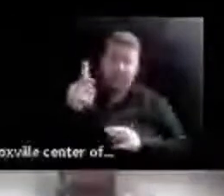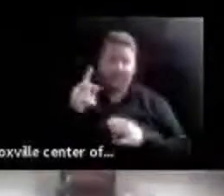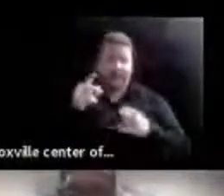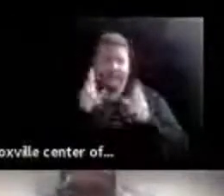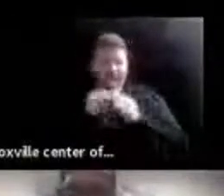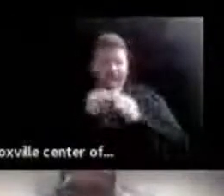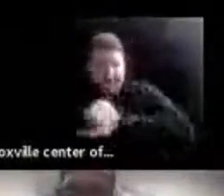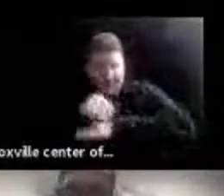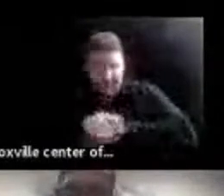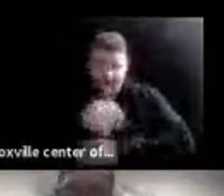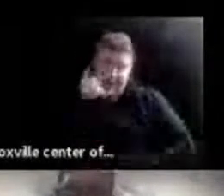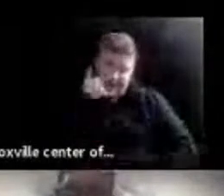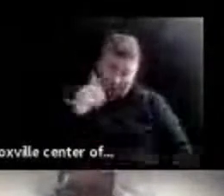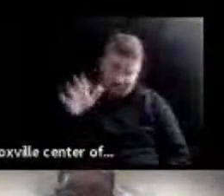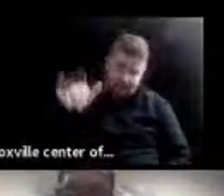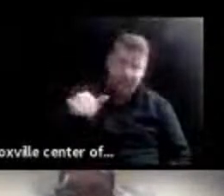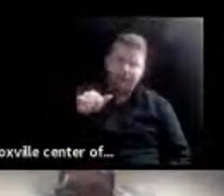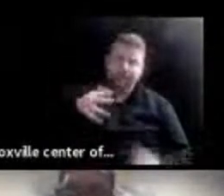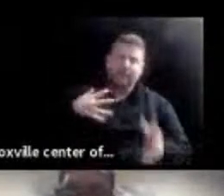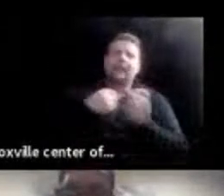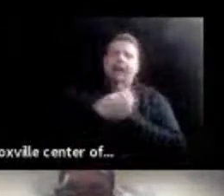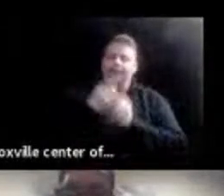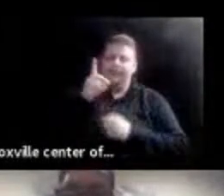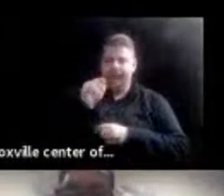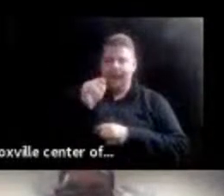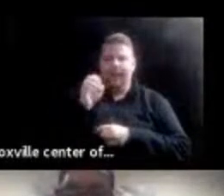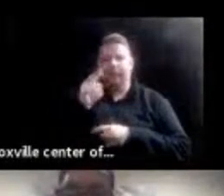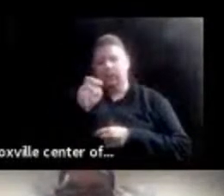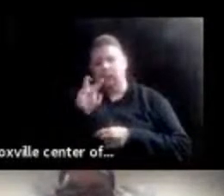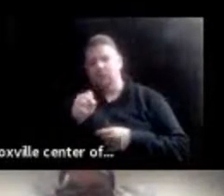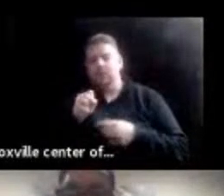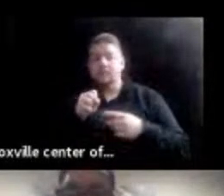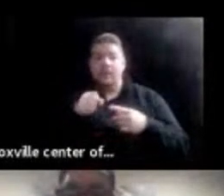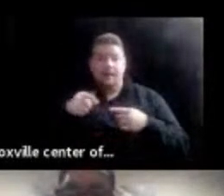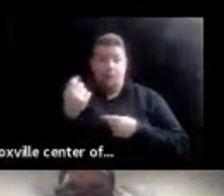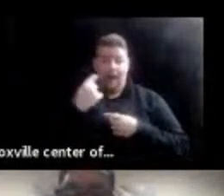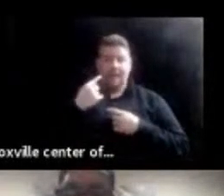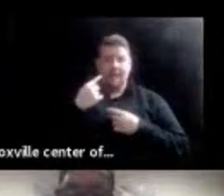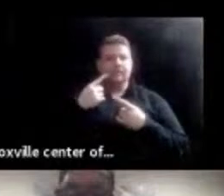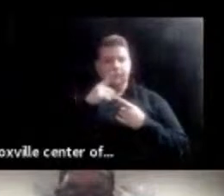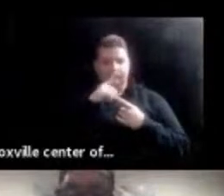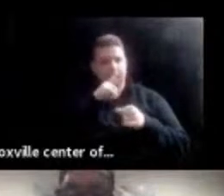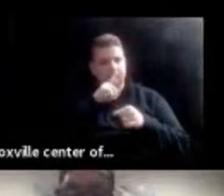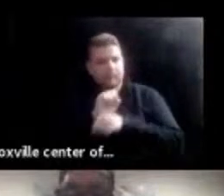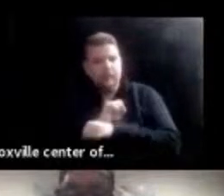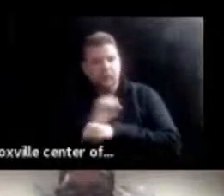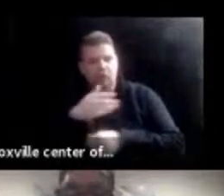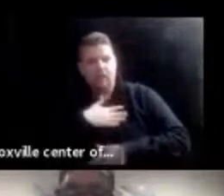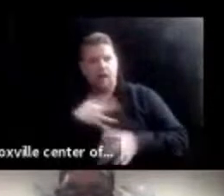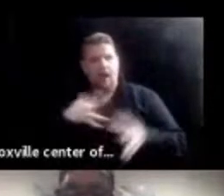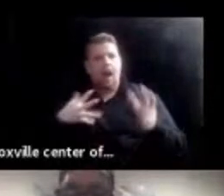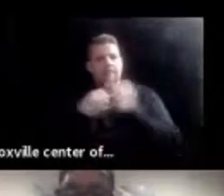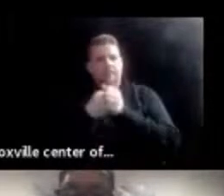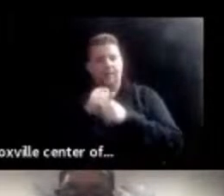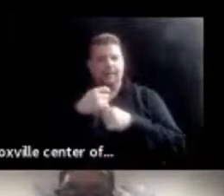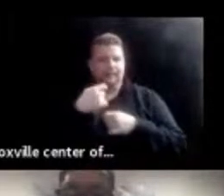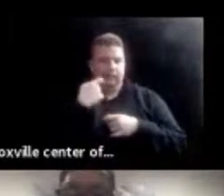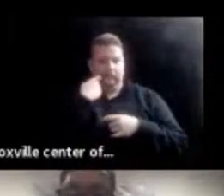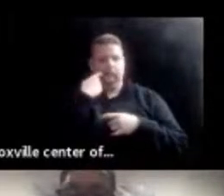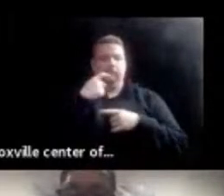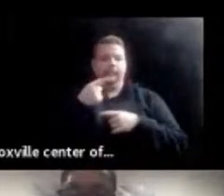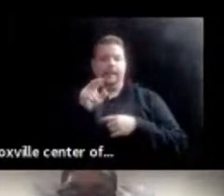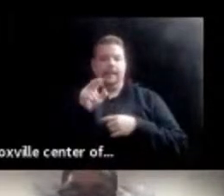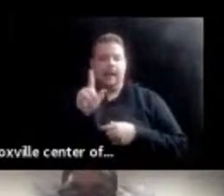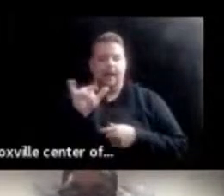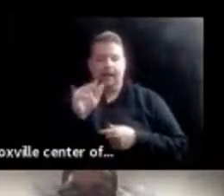is over and give them the update. But if you're asked about things, be sure that you're up to date with those latest guidelines so you